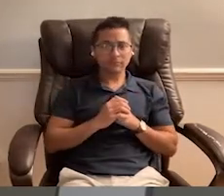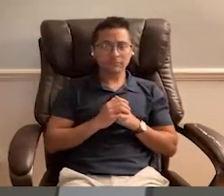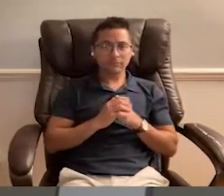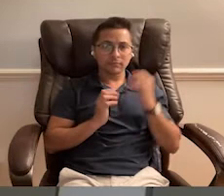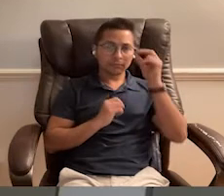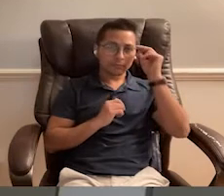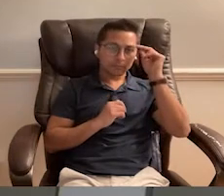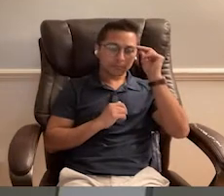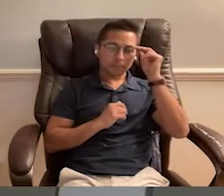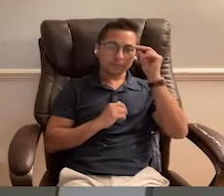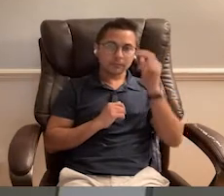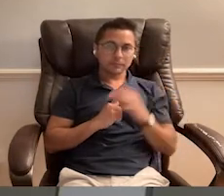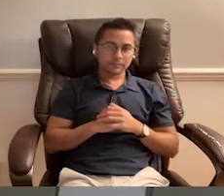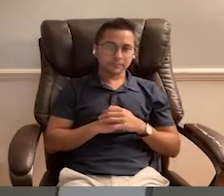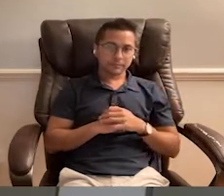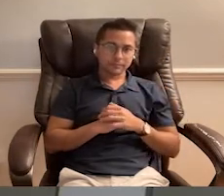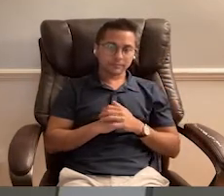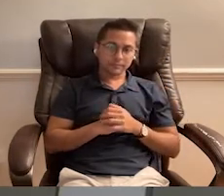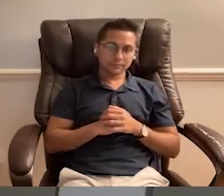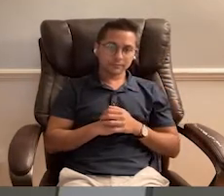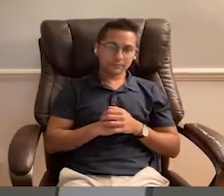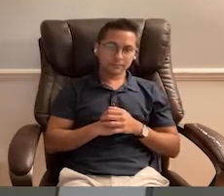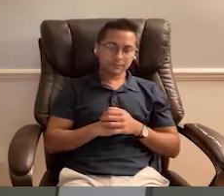Thank you so much for coming today.